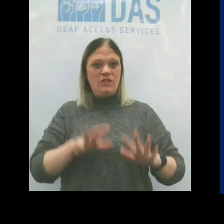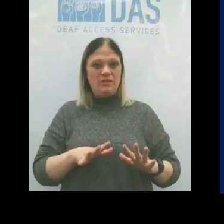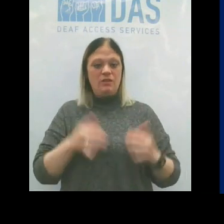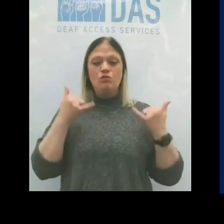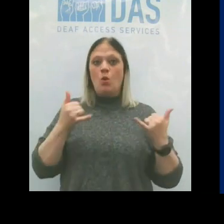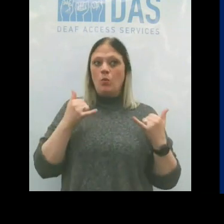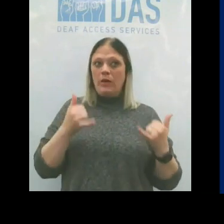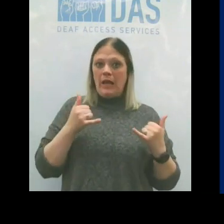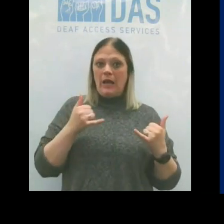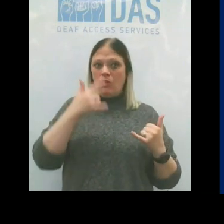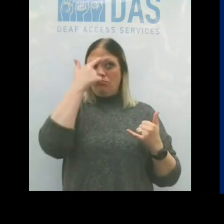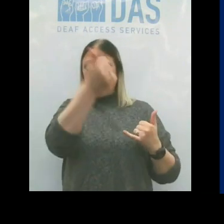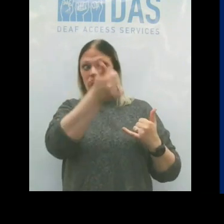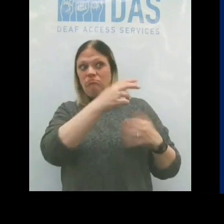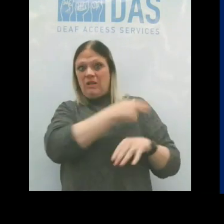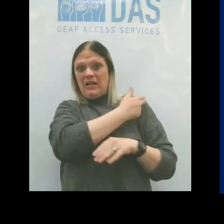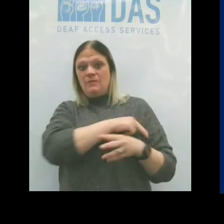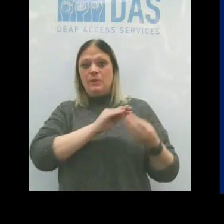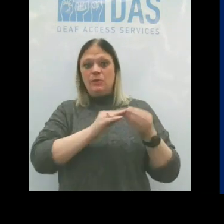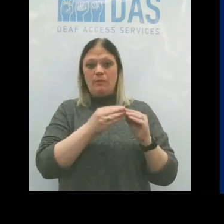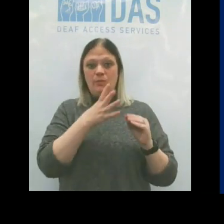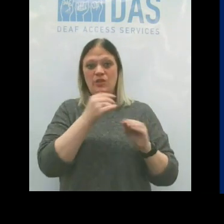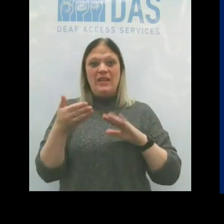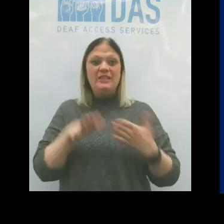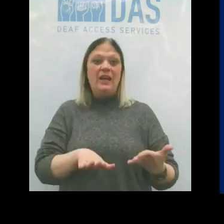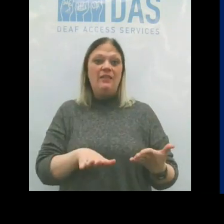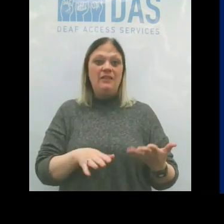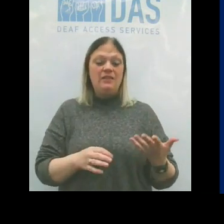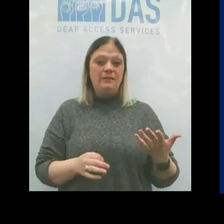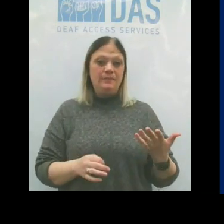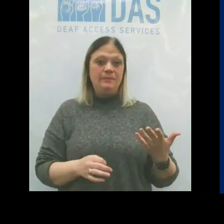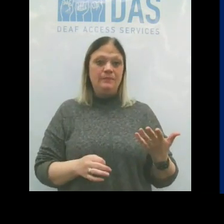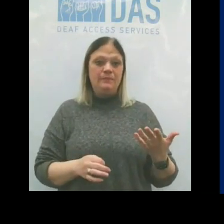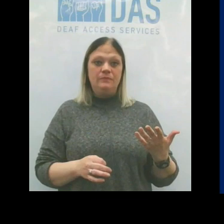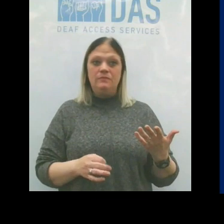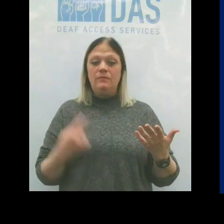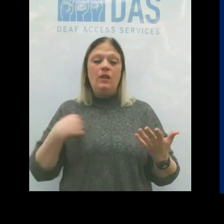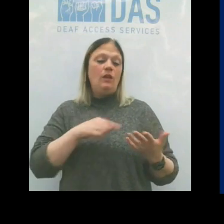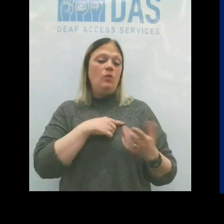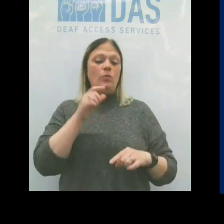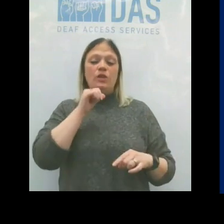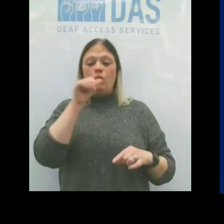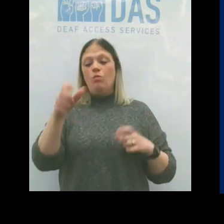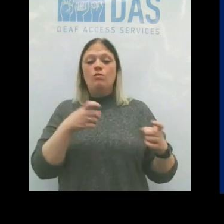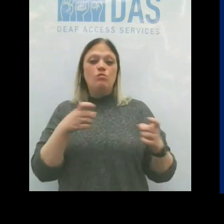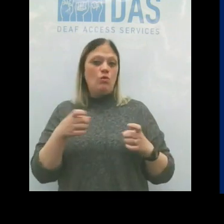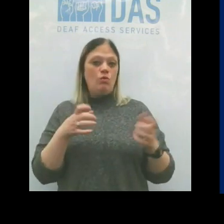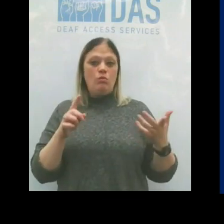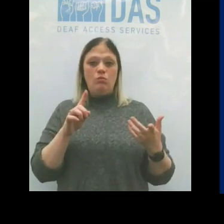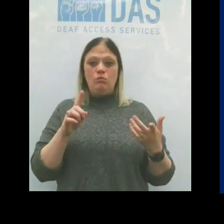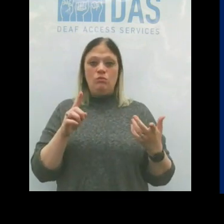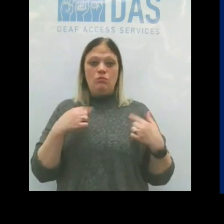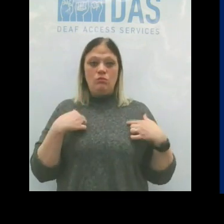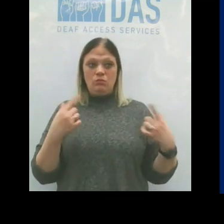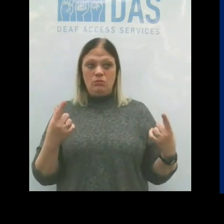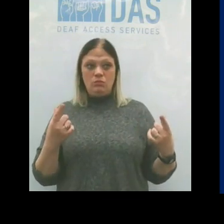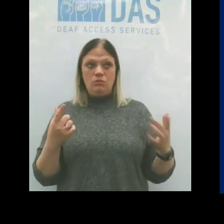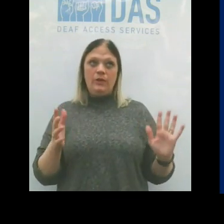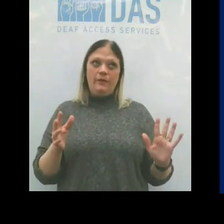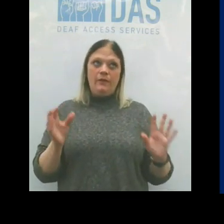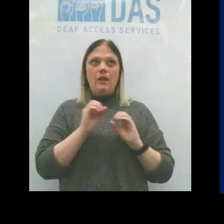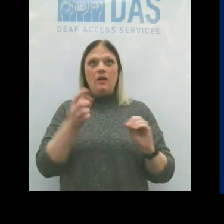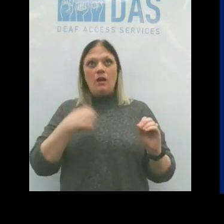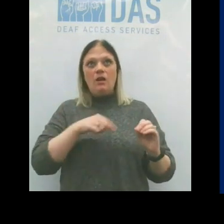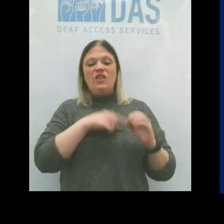up to the hospitalization numbers and the deaths. And that's something that none of us control. The only thing we can do is I should say none of us